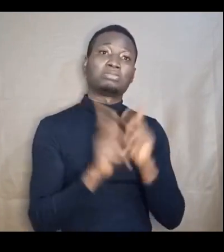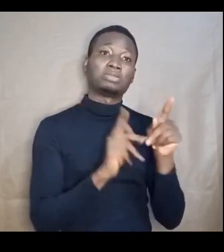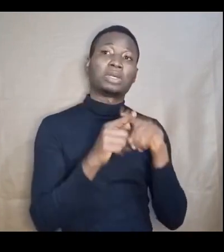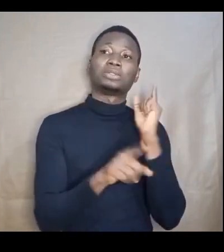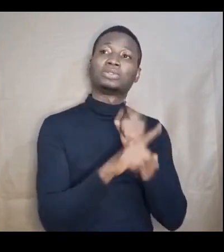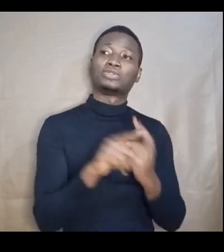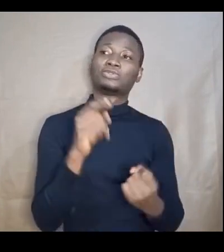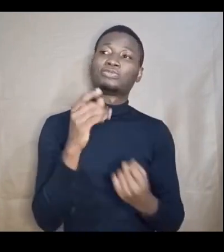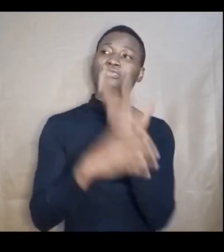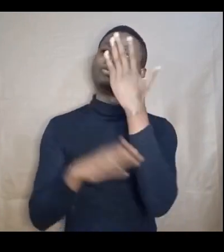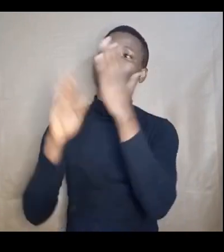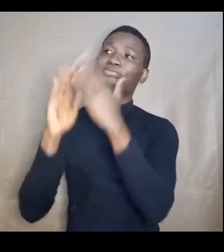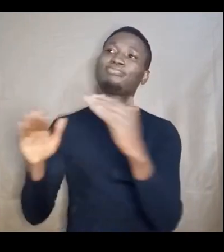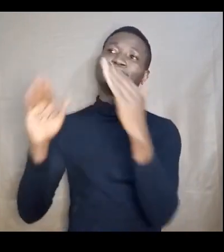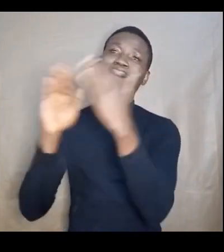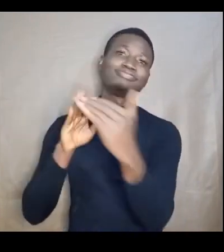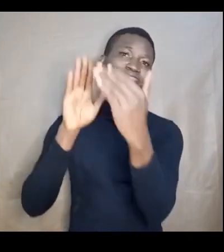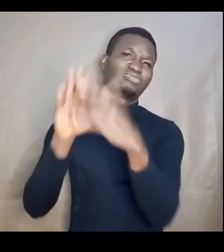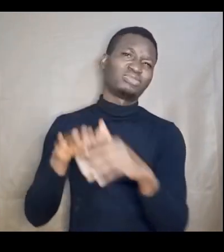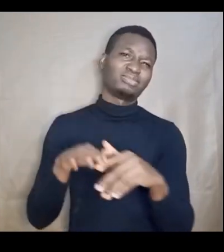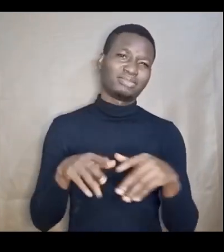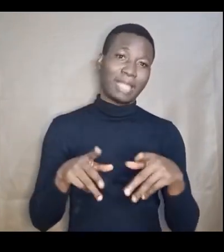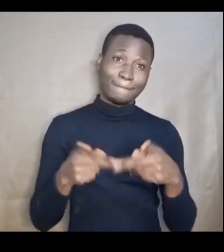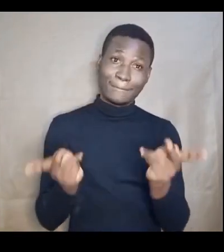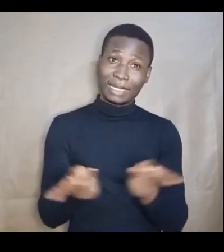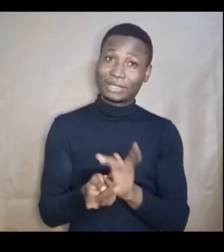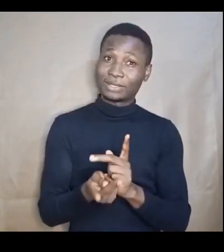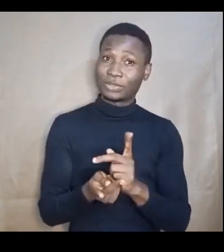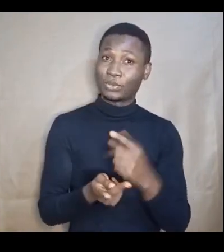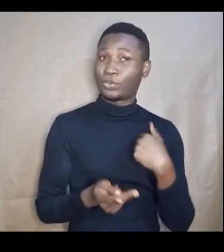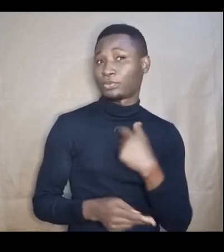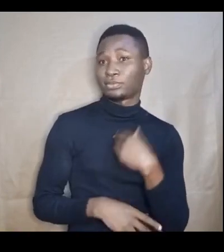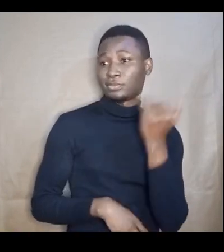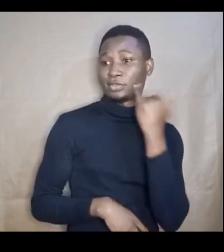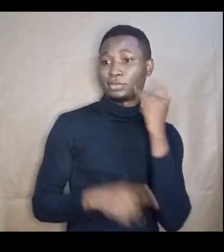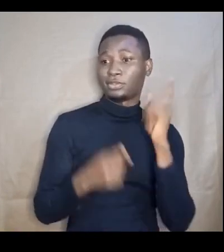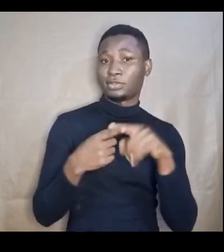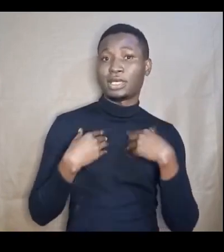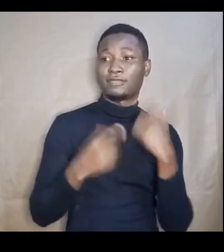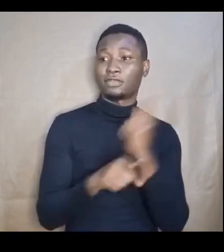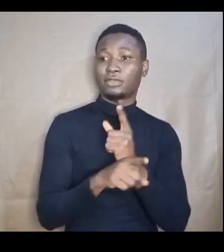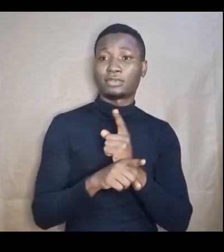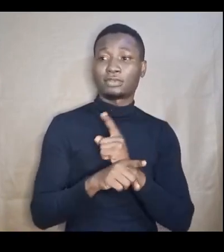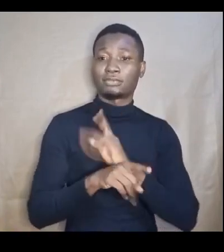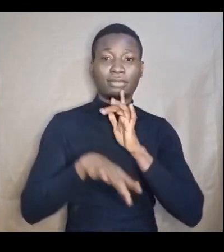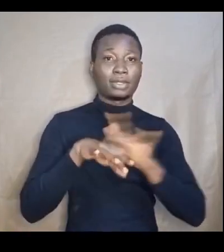structures in places where there should be public parks.